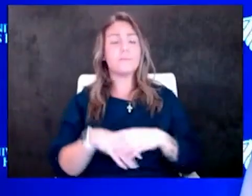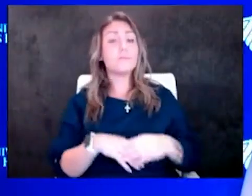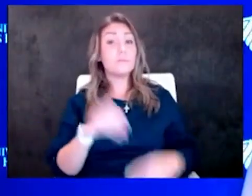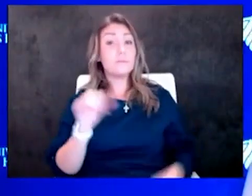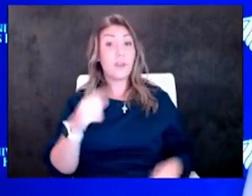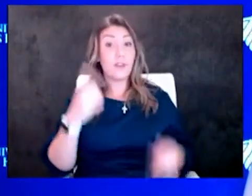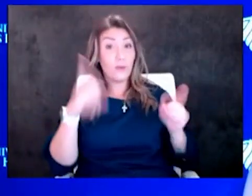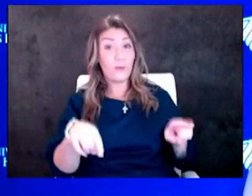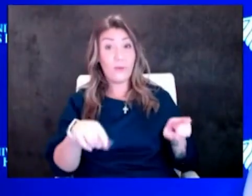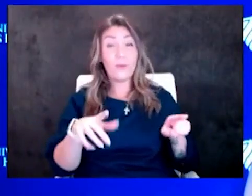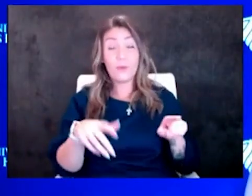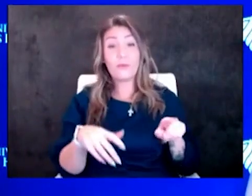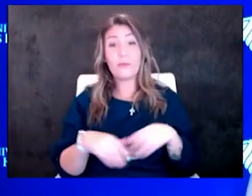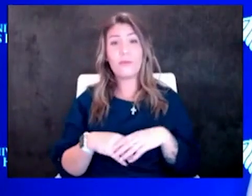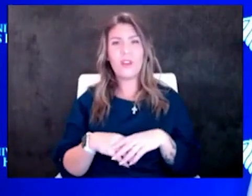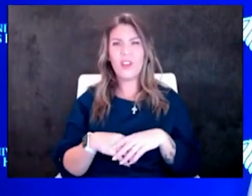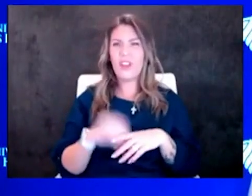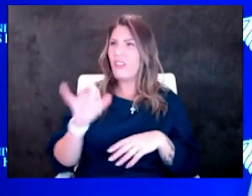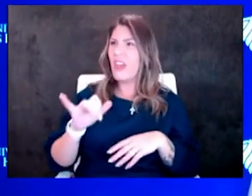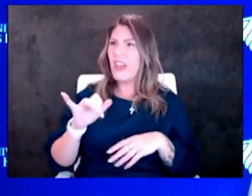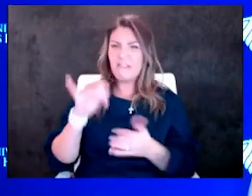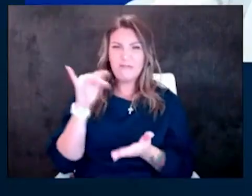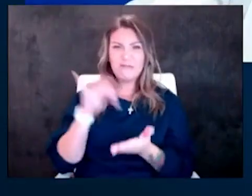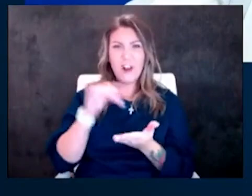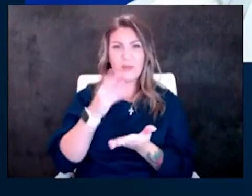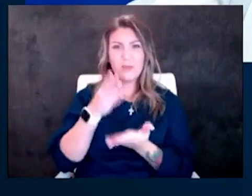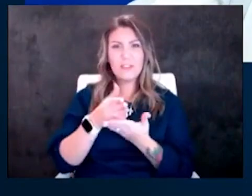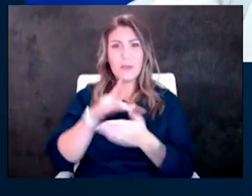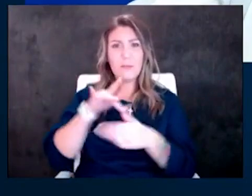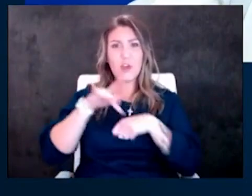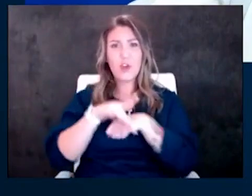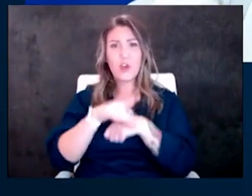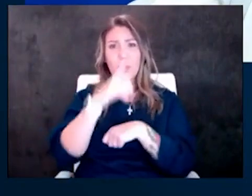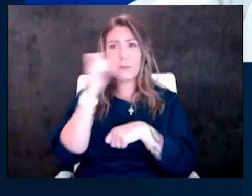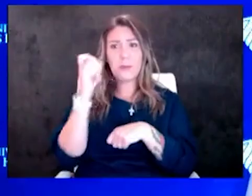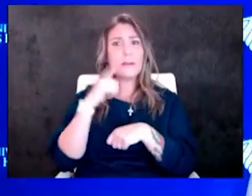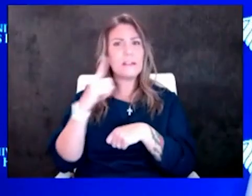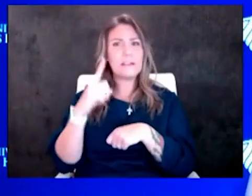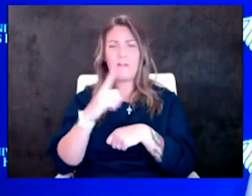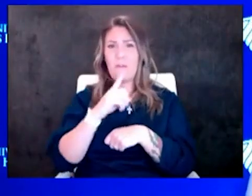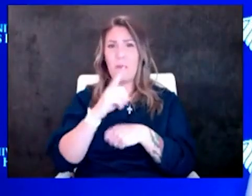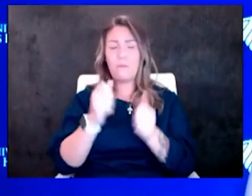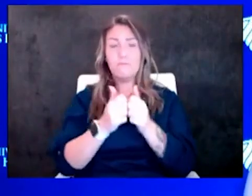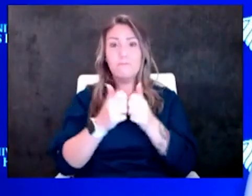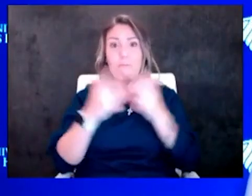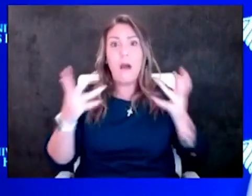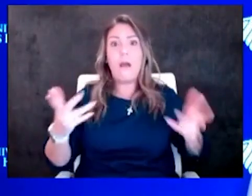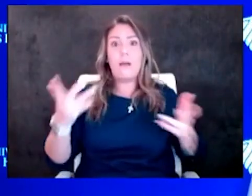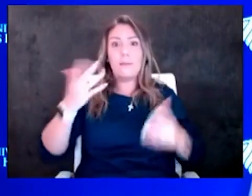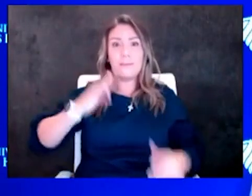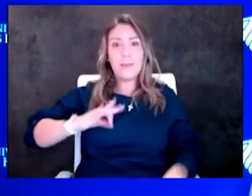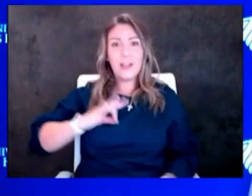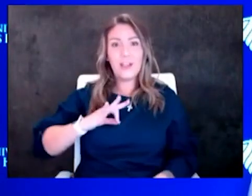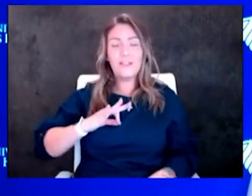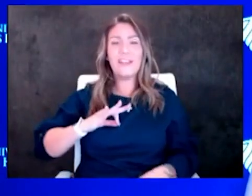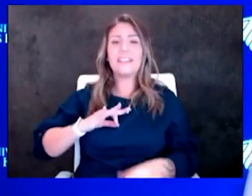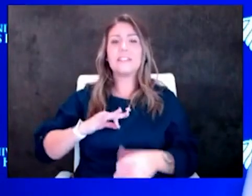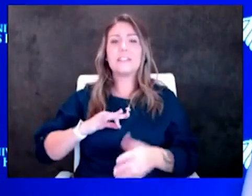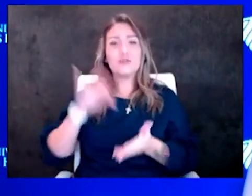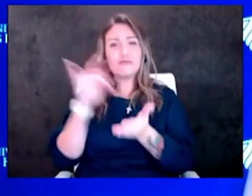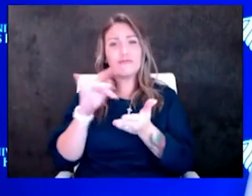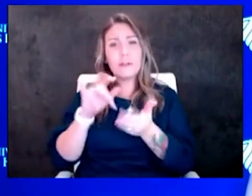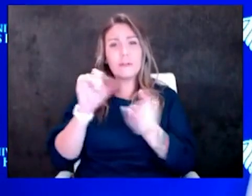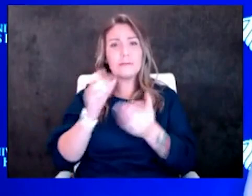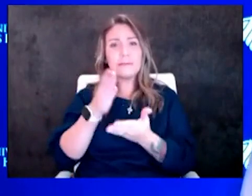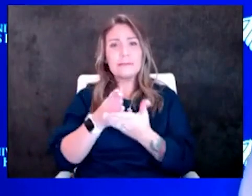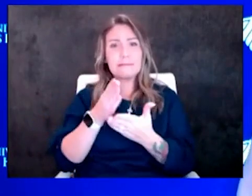think, wasn't this trial stopped early? It was because stopped of the early. Massive benefits. Yes. So usually a trial can be stopped early if it shows no benefit or